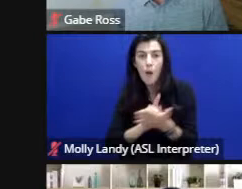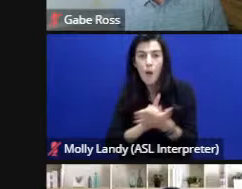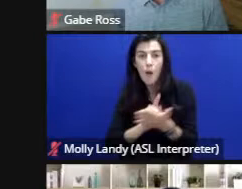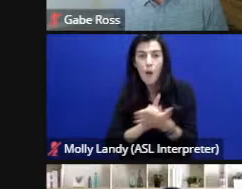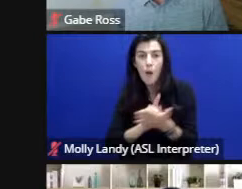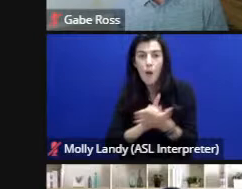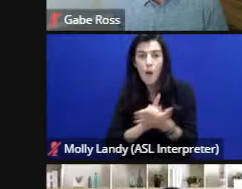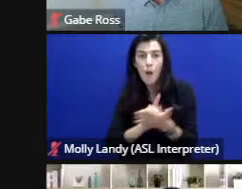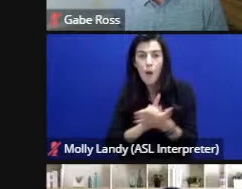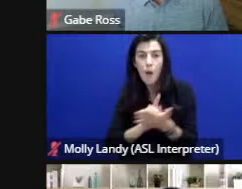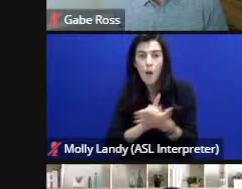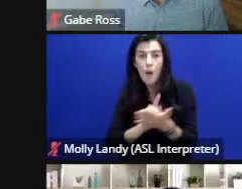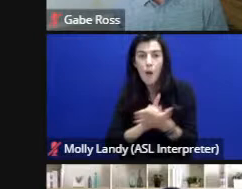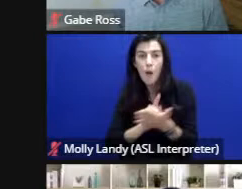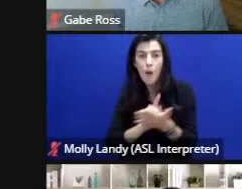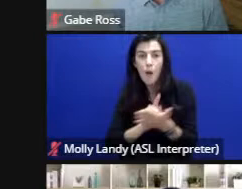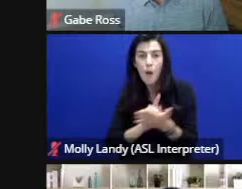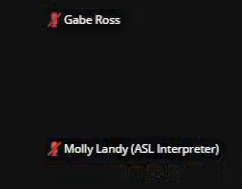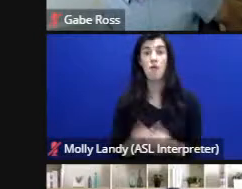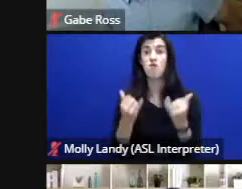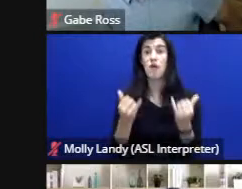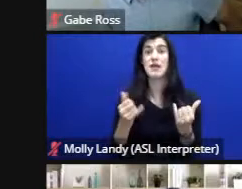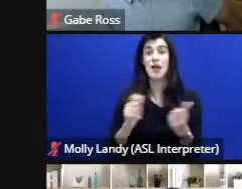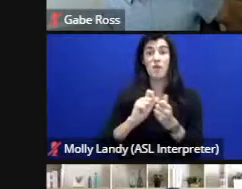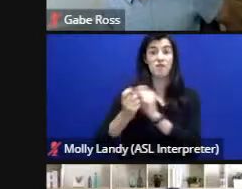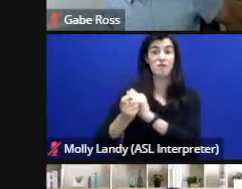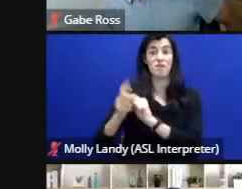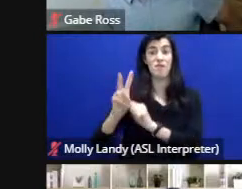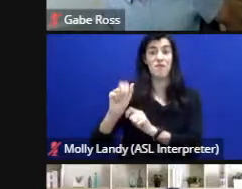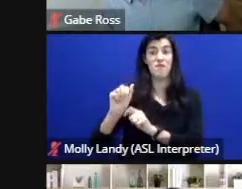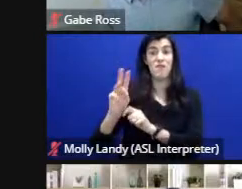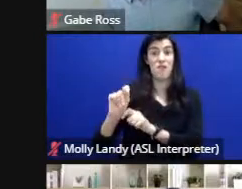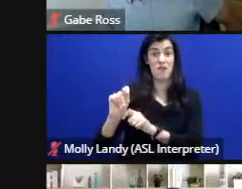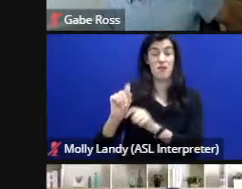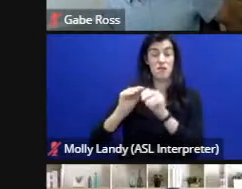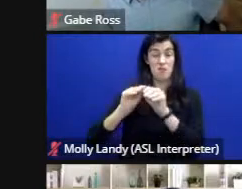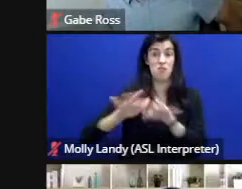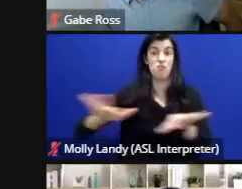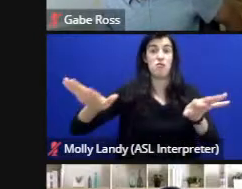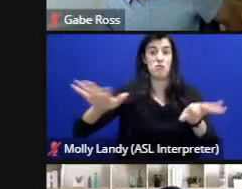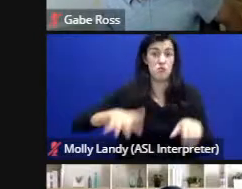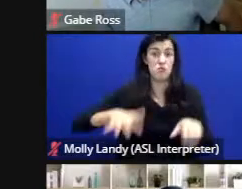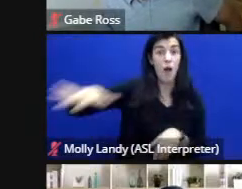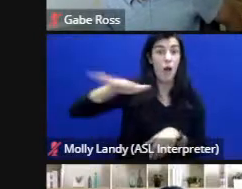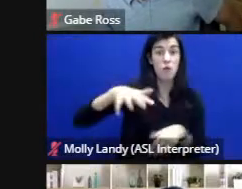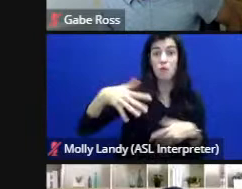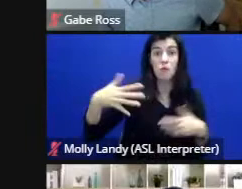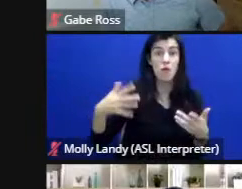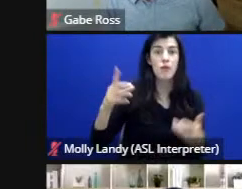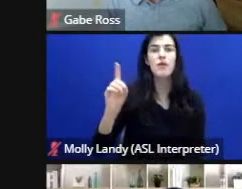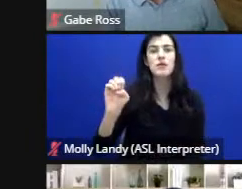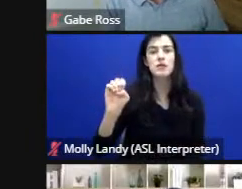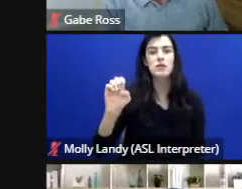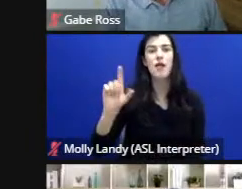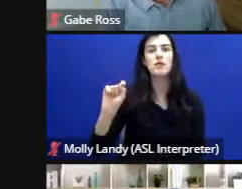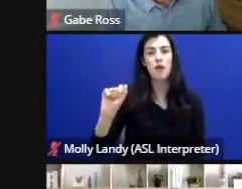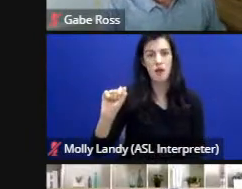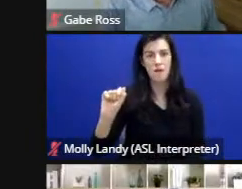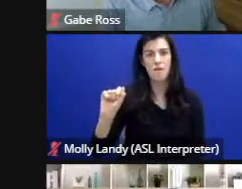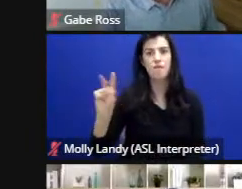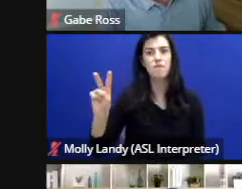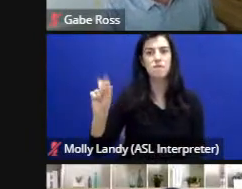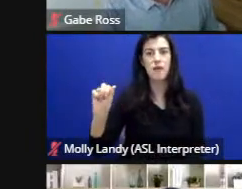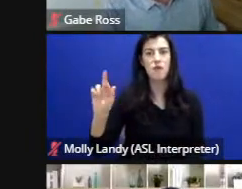The dominant variant circulating right now in all of California, including Sacramento County, is the Delta variant.